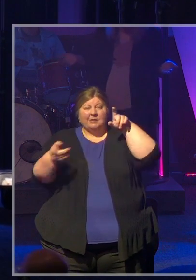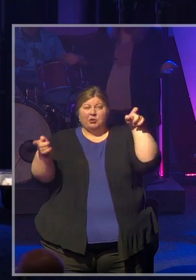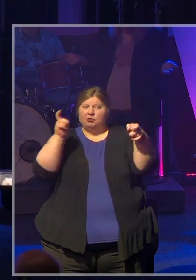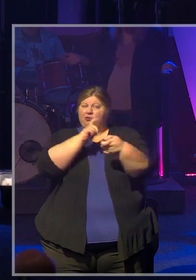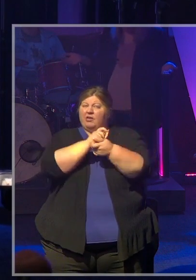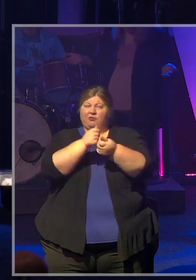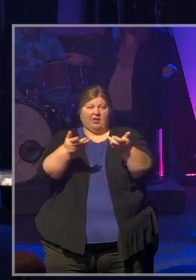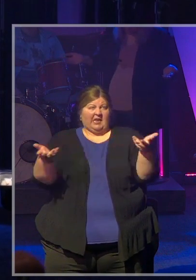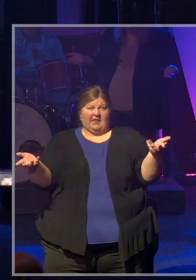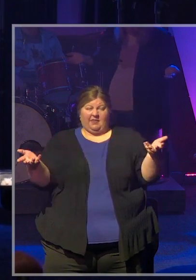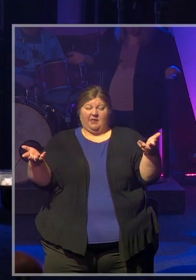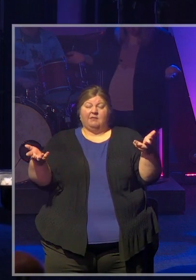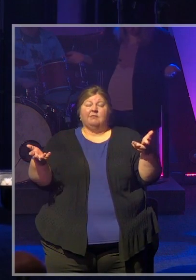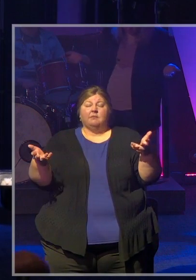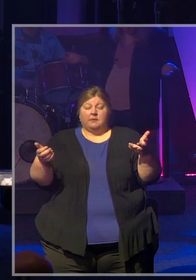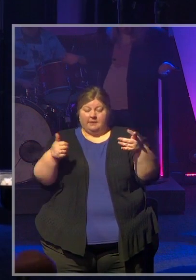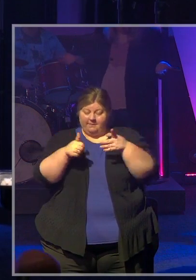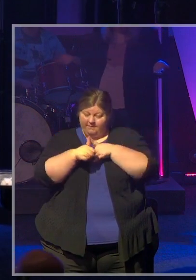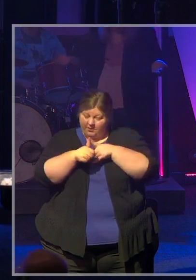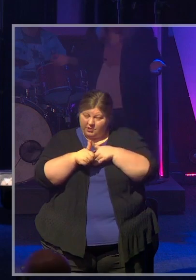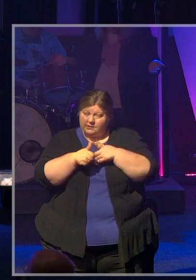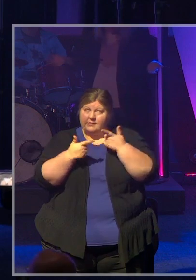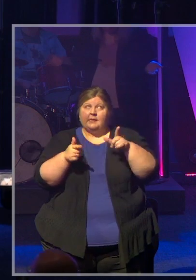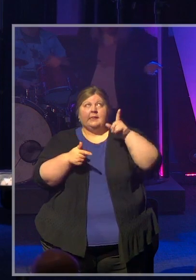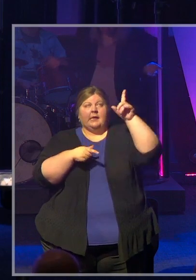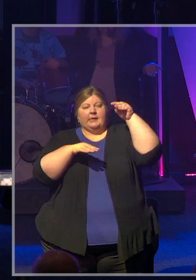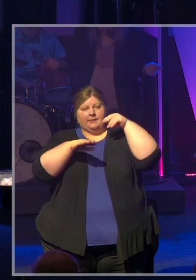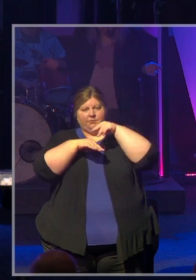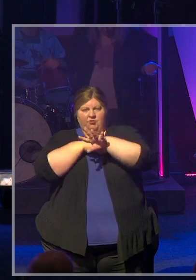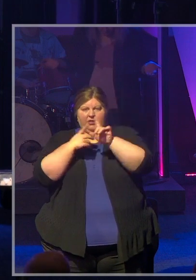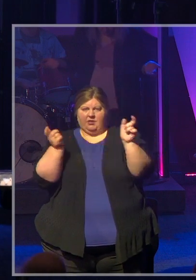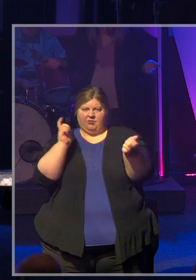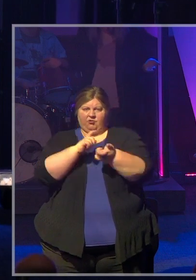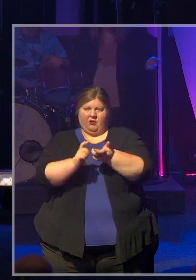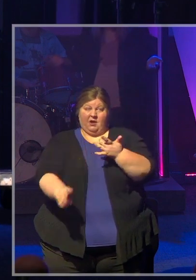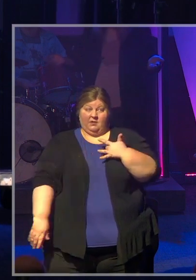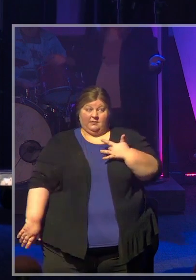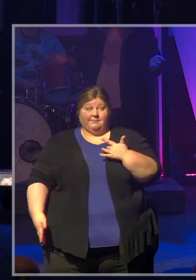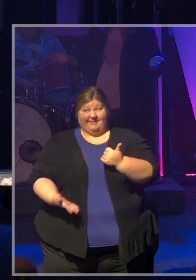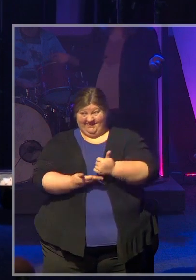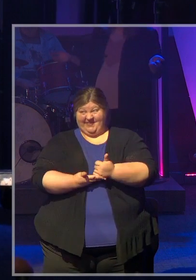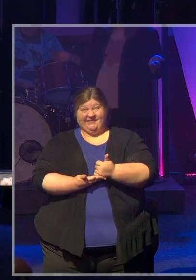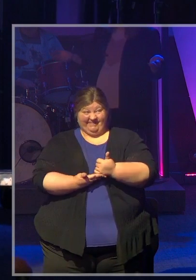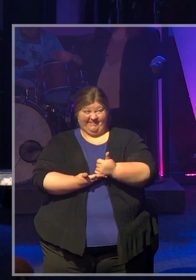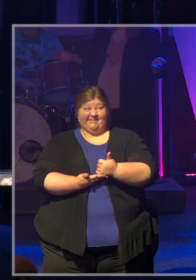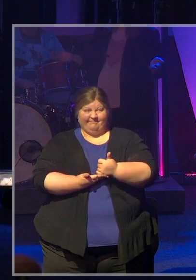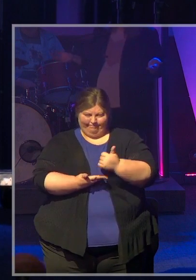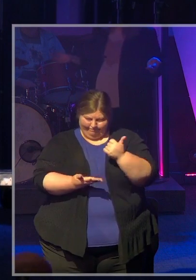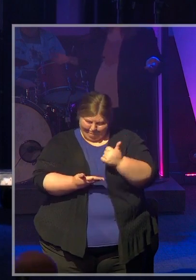anything, but first let him change our hearts. Amen?